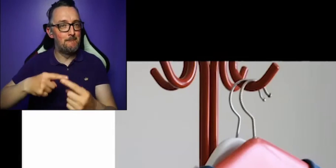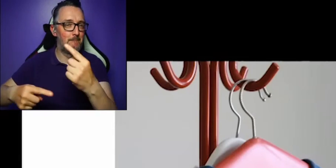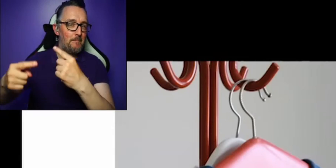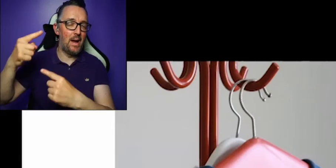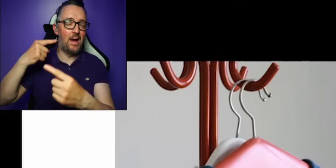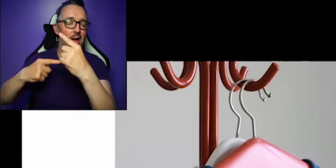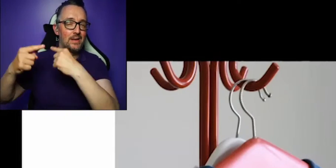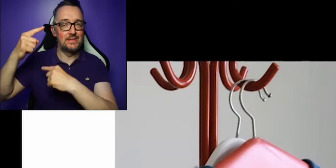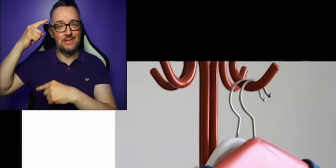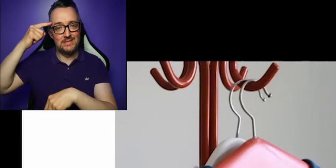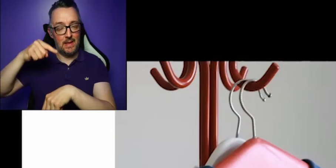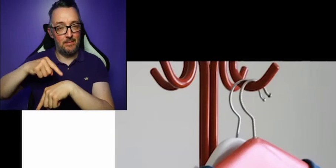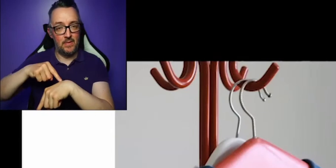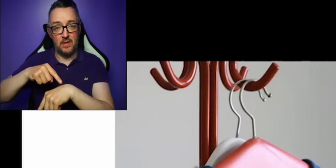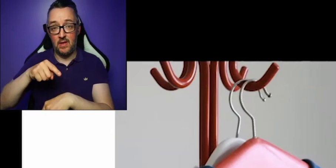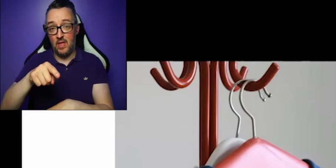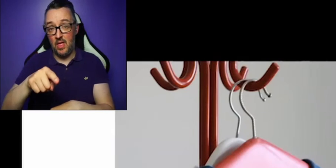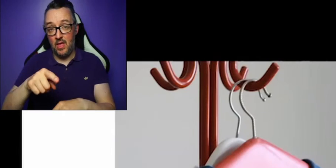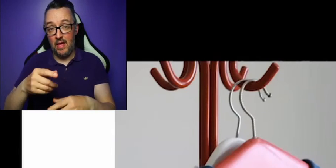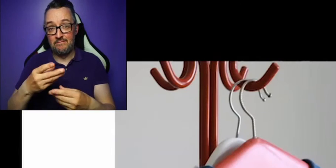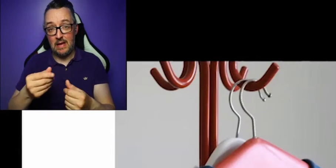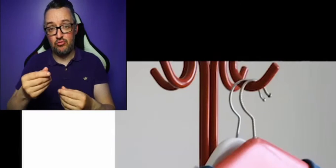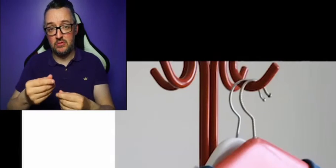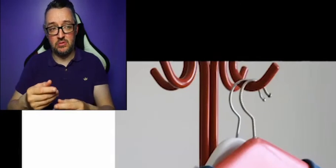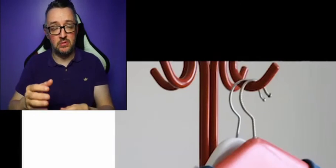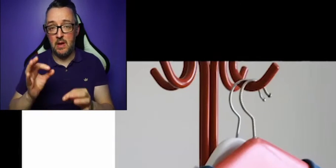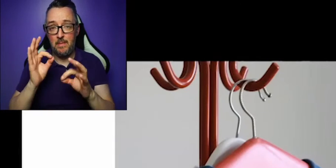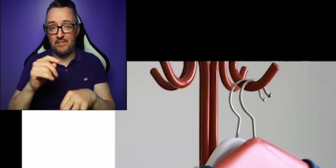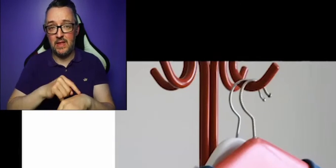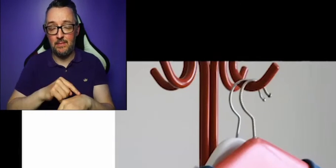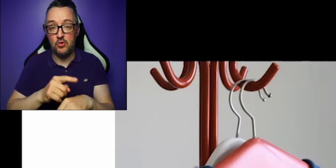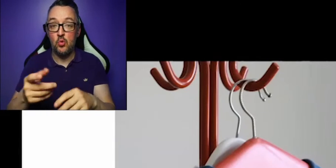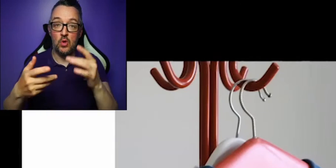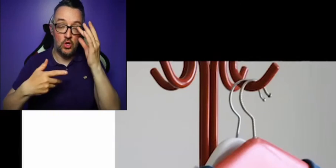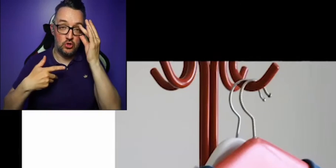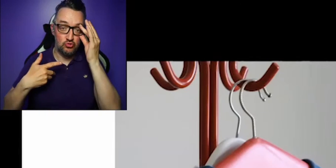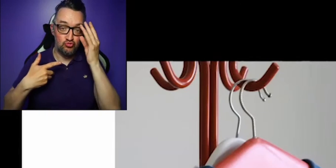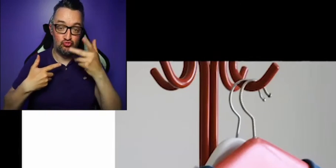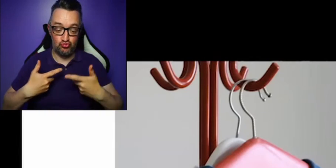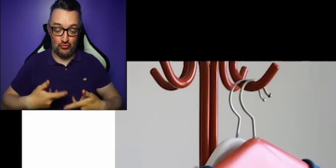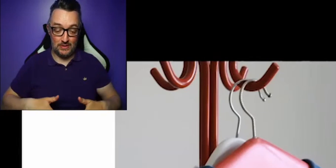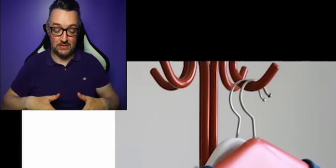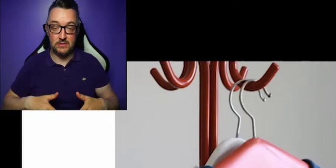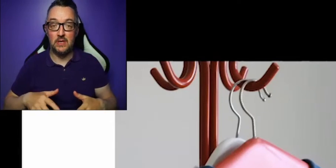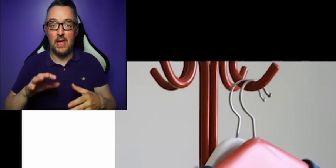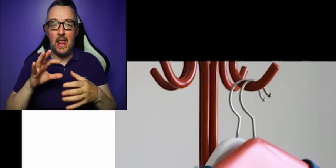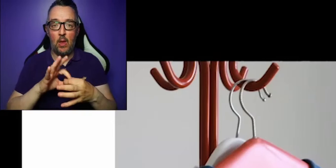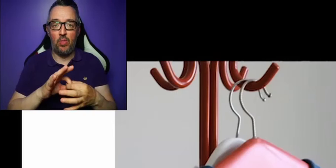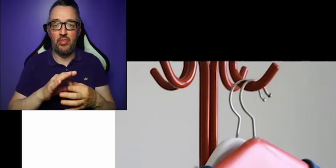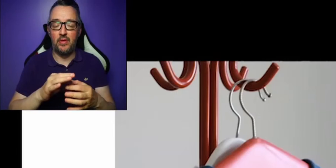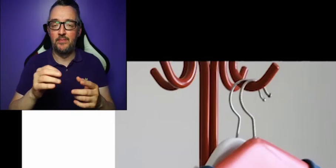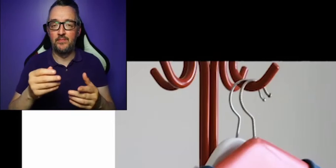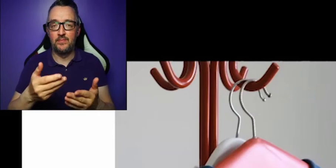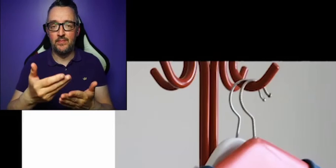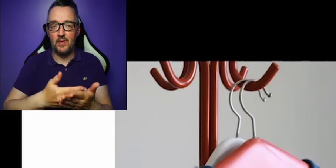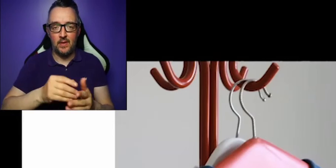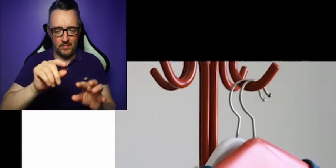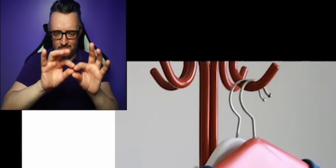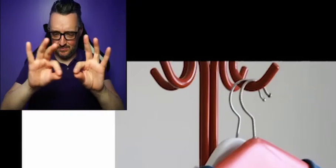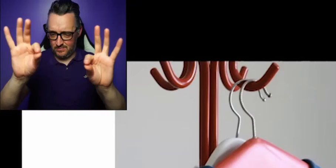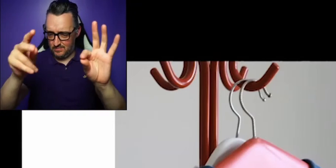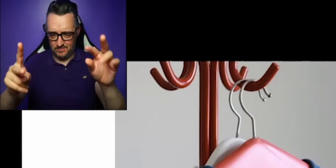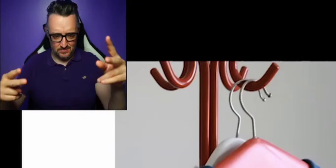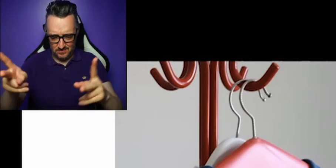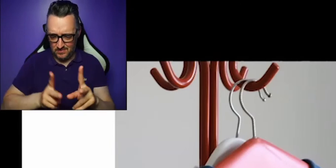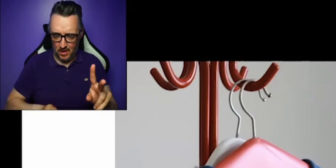and reconnecting, it suddenly made perfect sense to use this fabric. And the dress is based on a pattern of a dress that my mother made